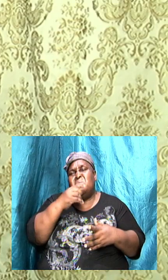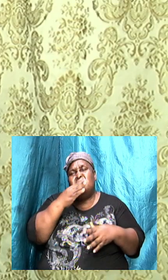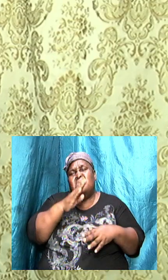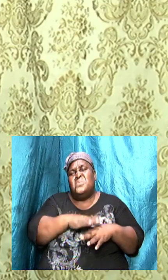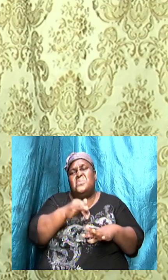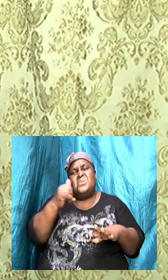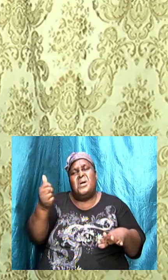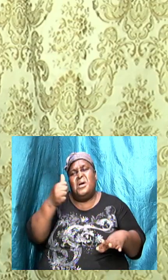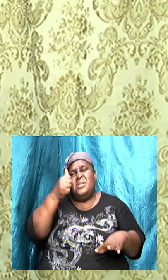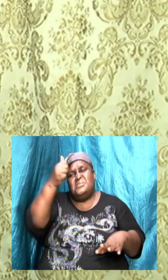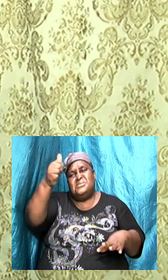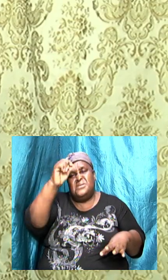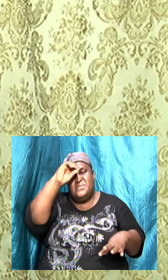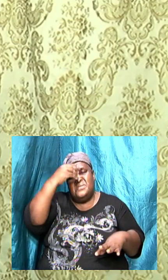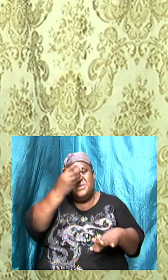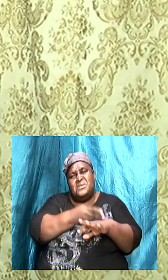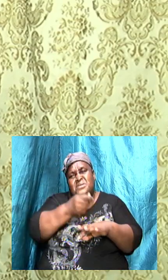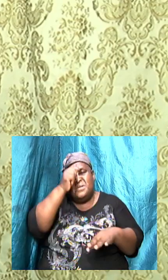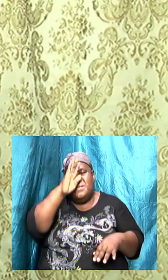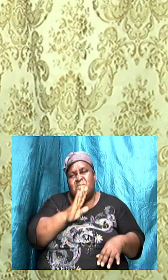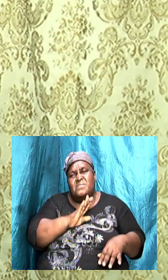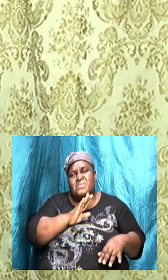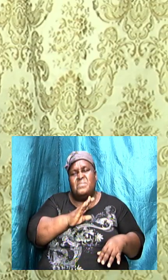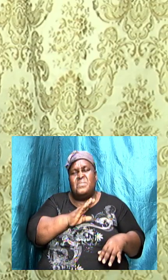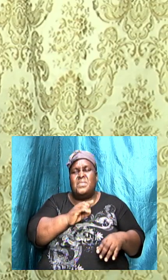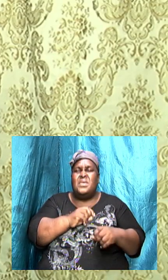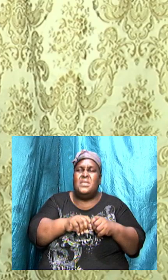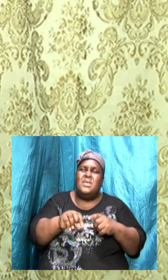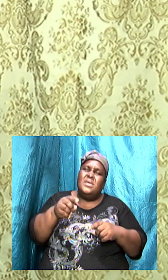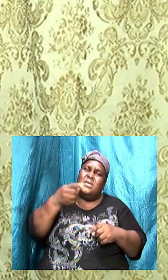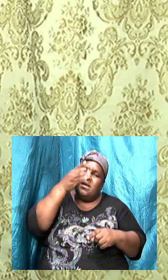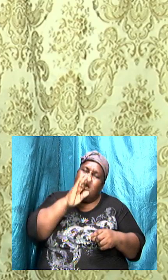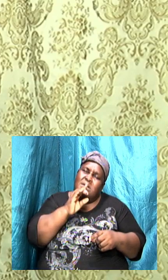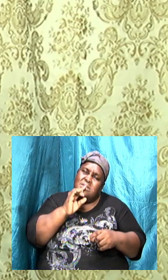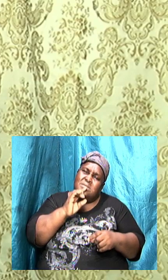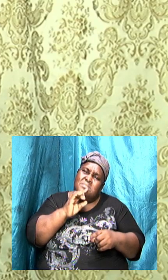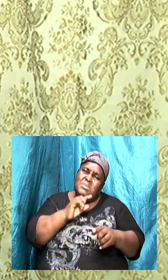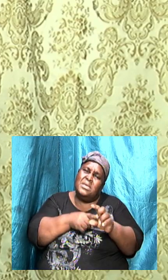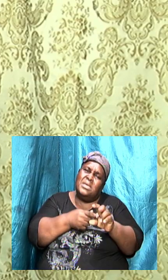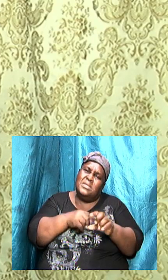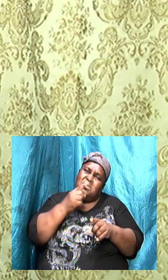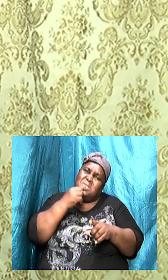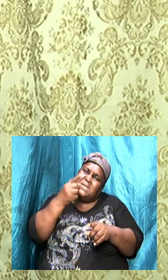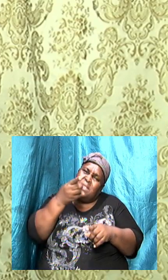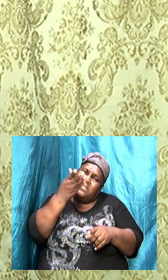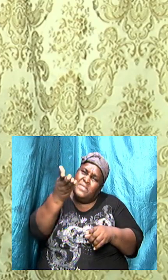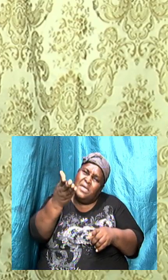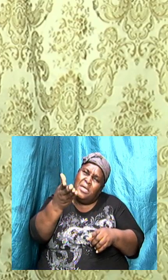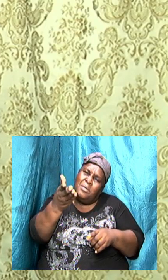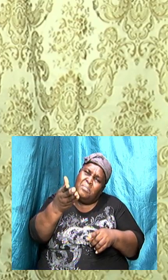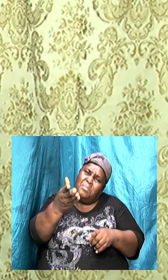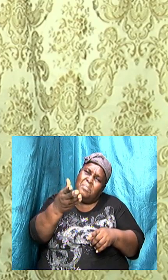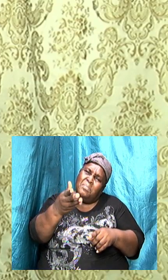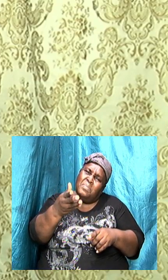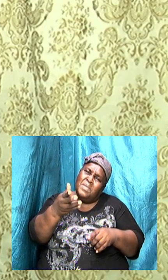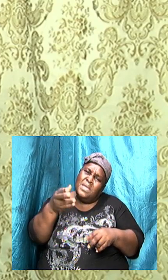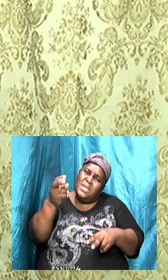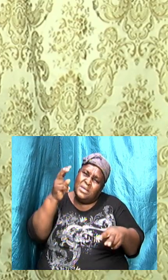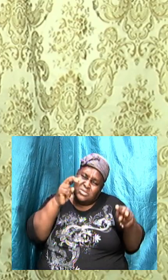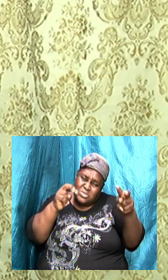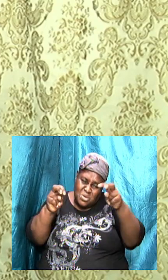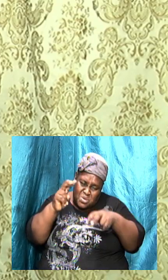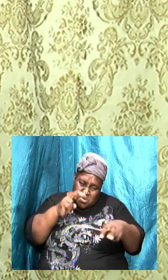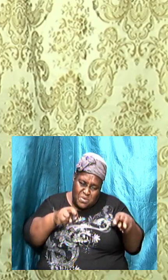presenting Himself as He who has eyes like a flame of fire that search,